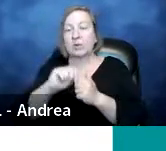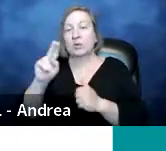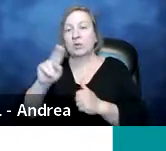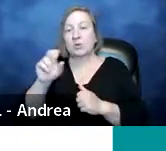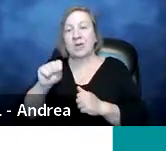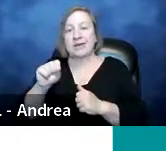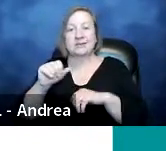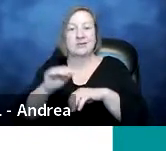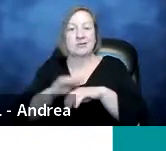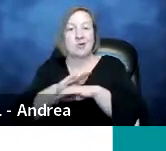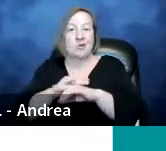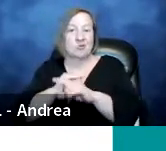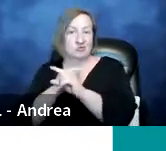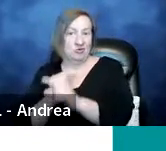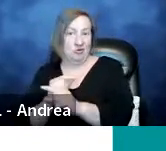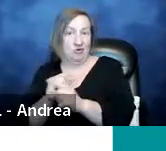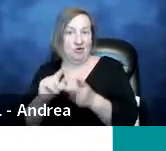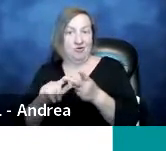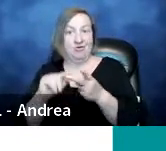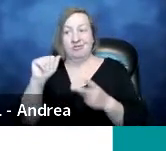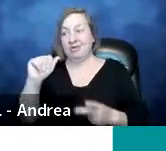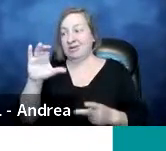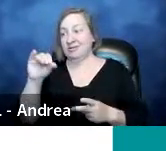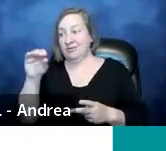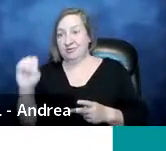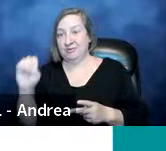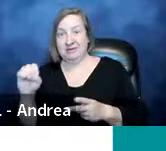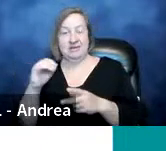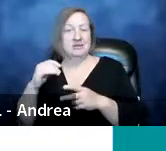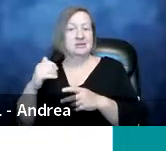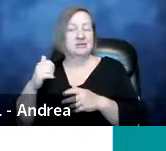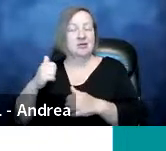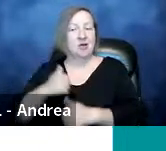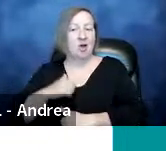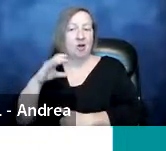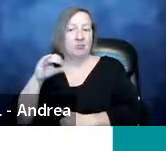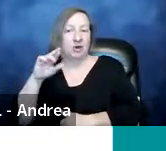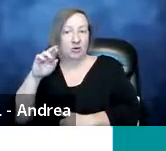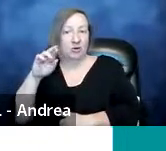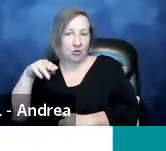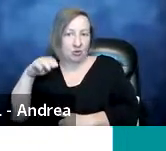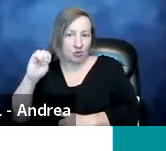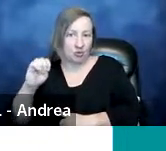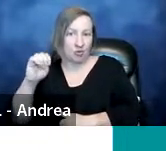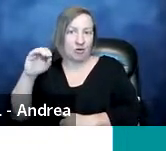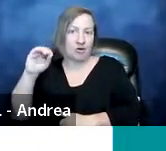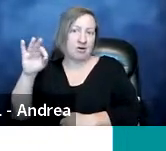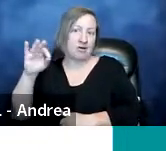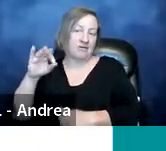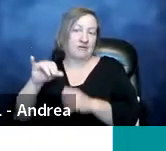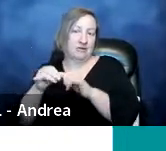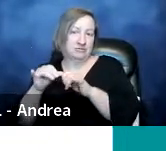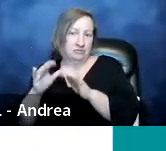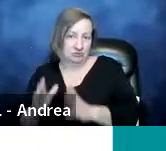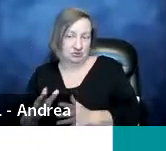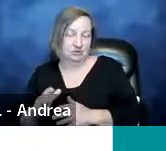Guard and the Army Corps of Engineers. So we have approximately